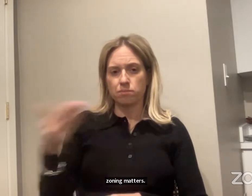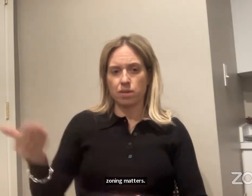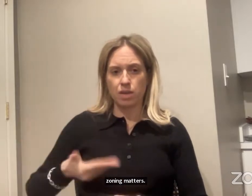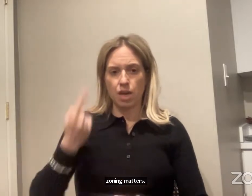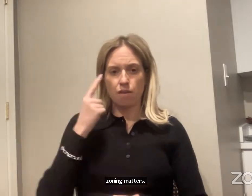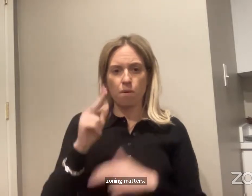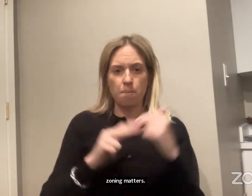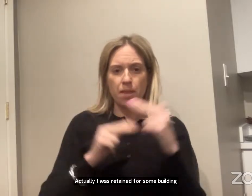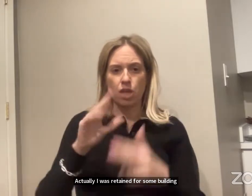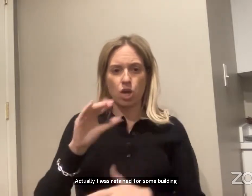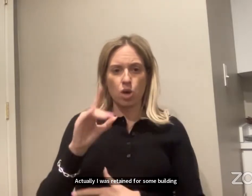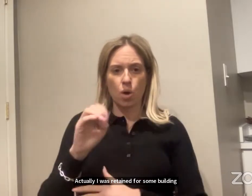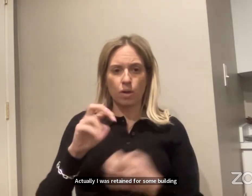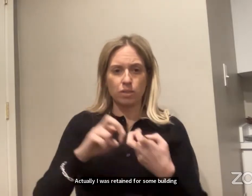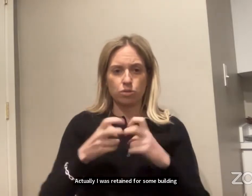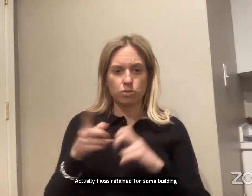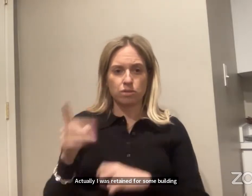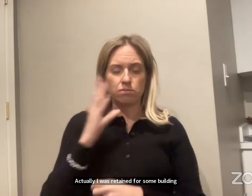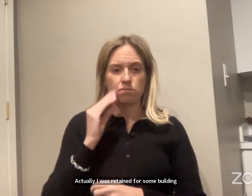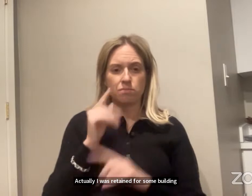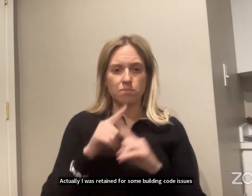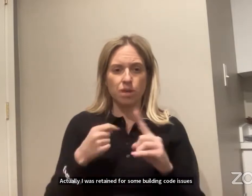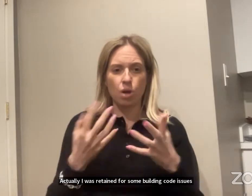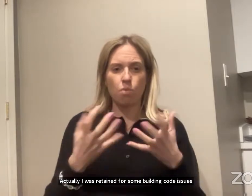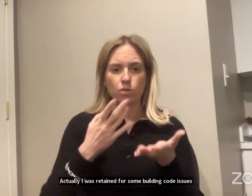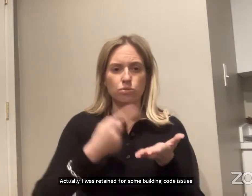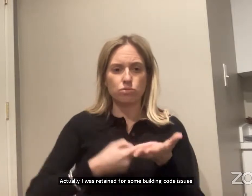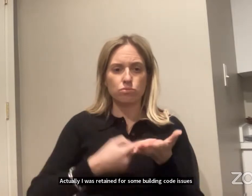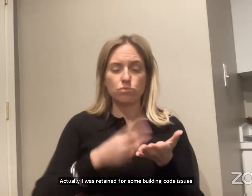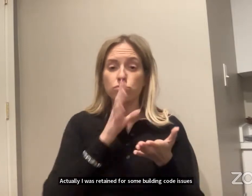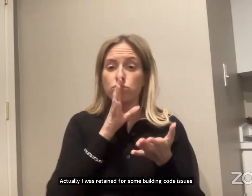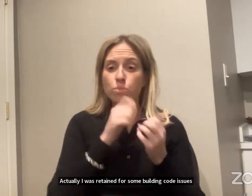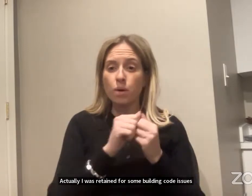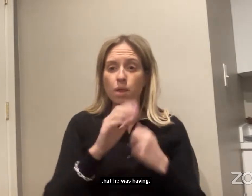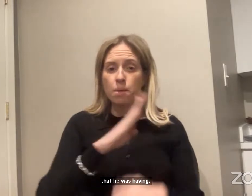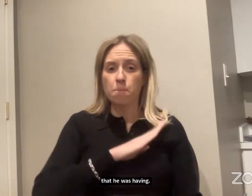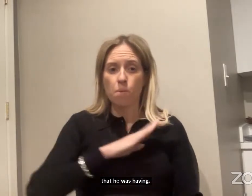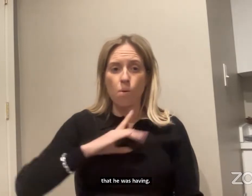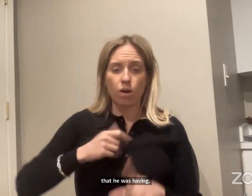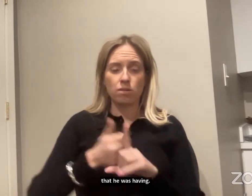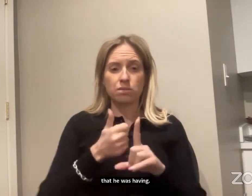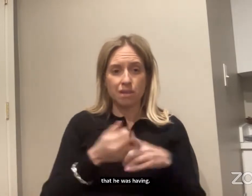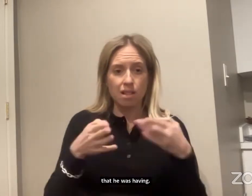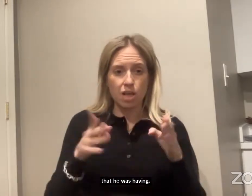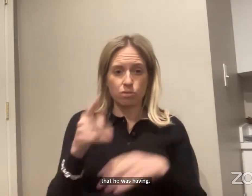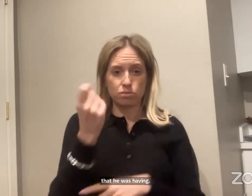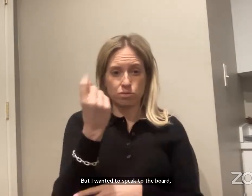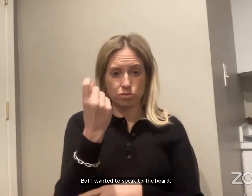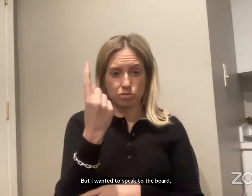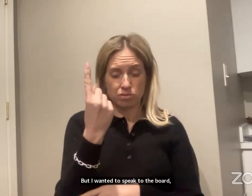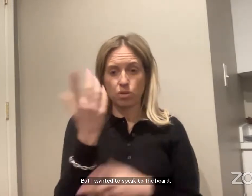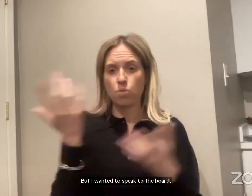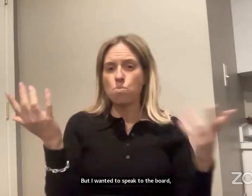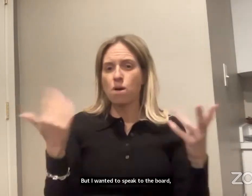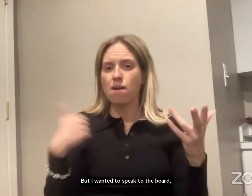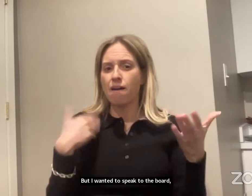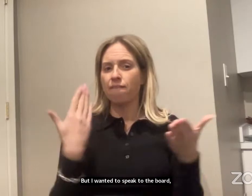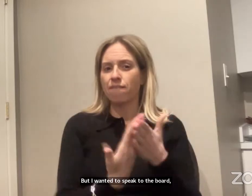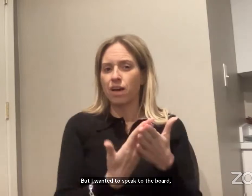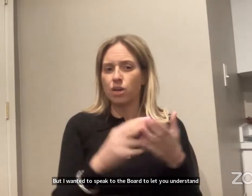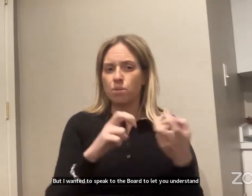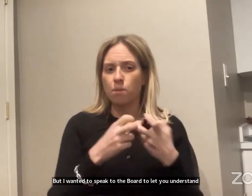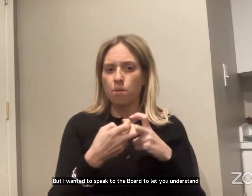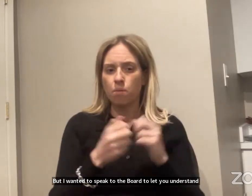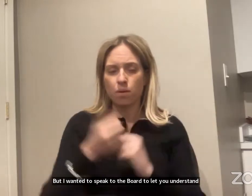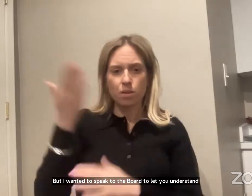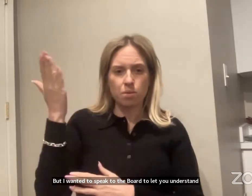that he was having. But I wanted to speak to the board to let you understand that there's some factual problems with the